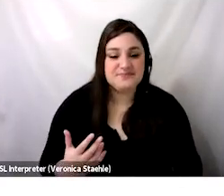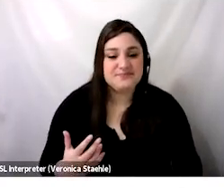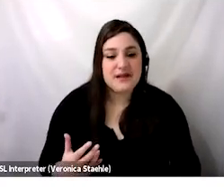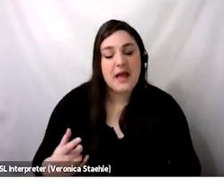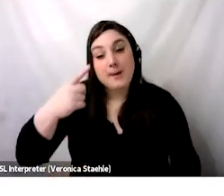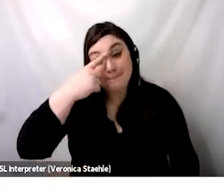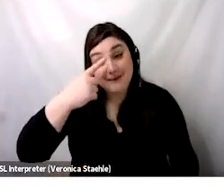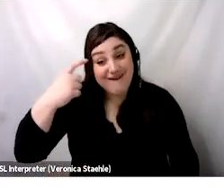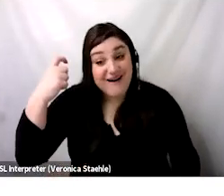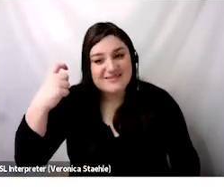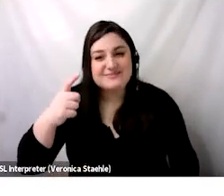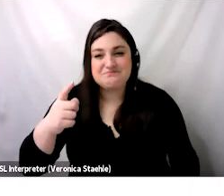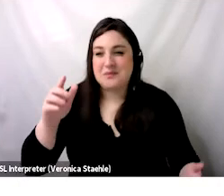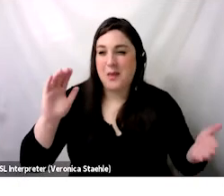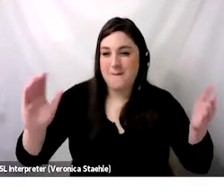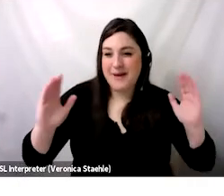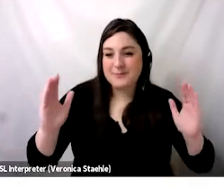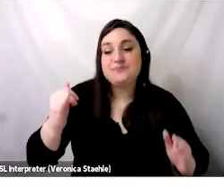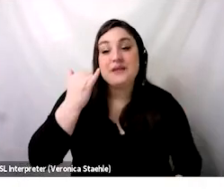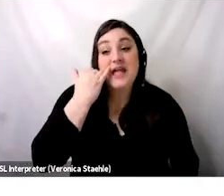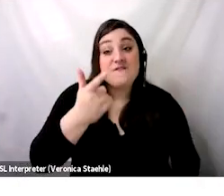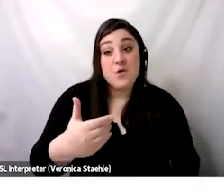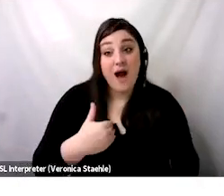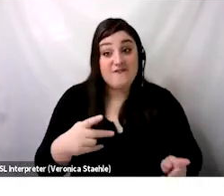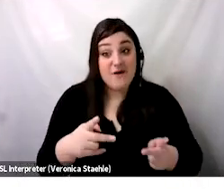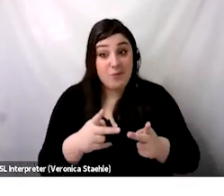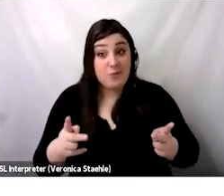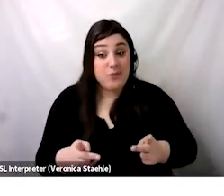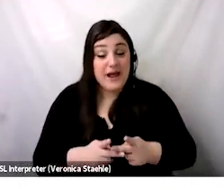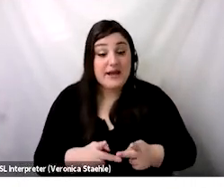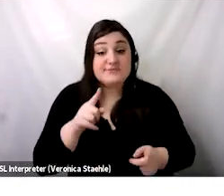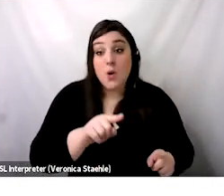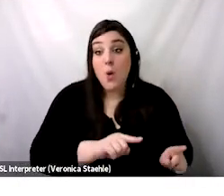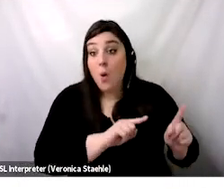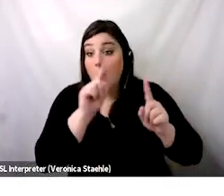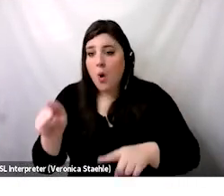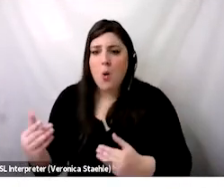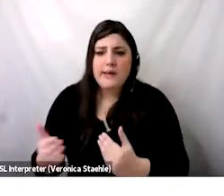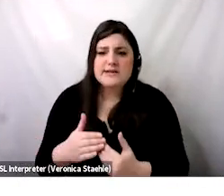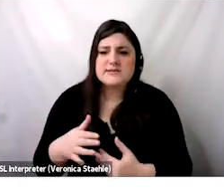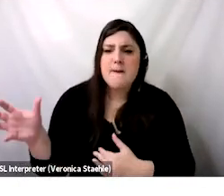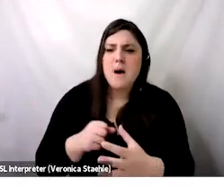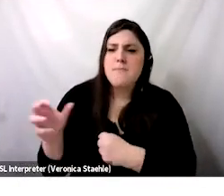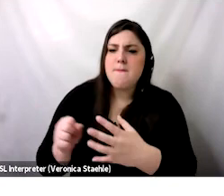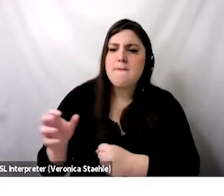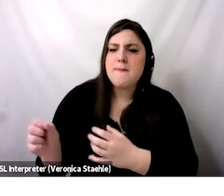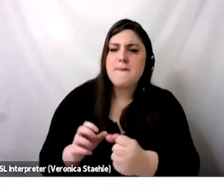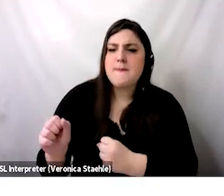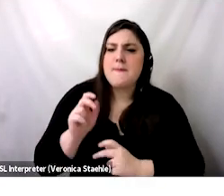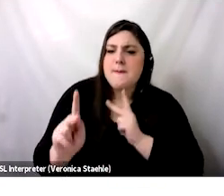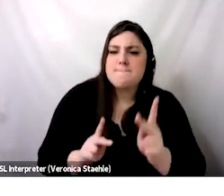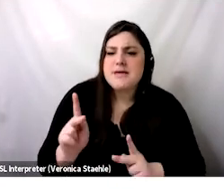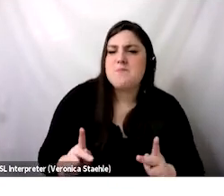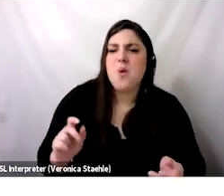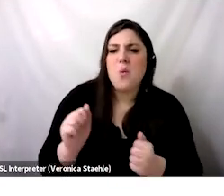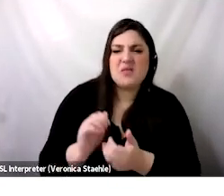you had a place where you could get, you know, people without, you know, resistance,